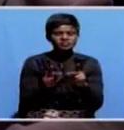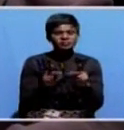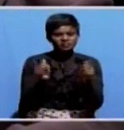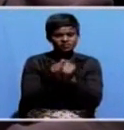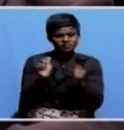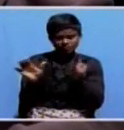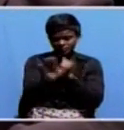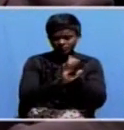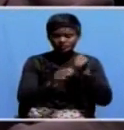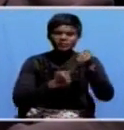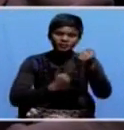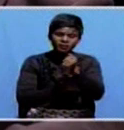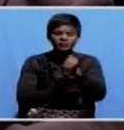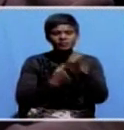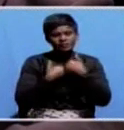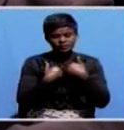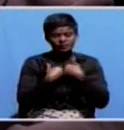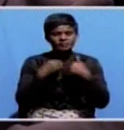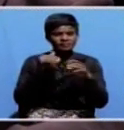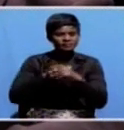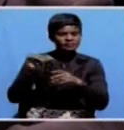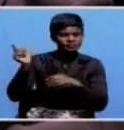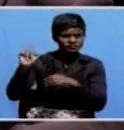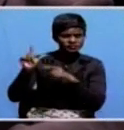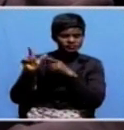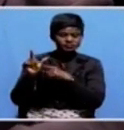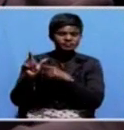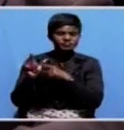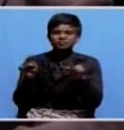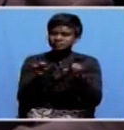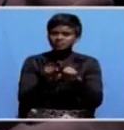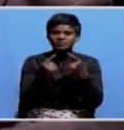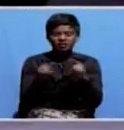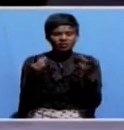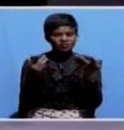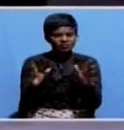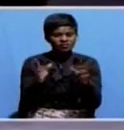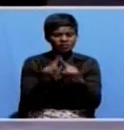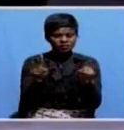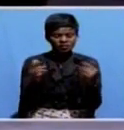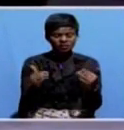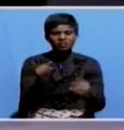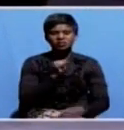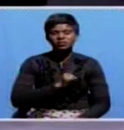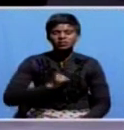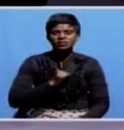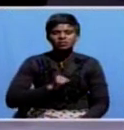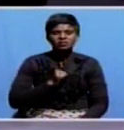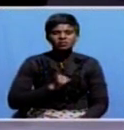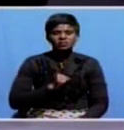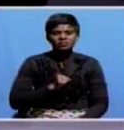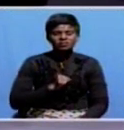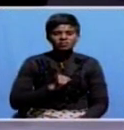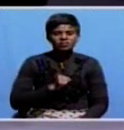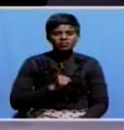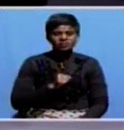he had in MMD. And he didn't. But unfortunately, that